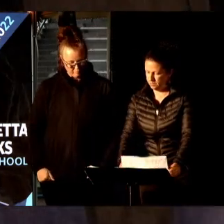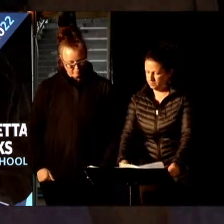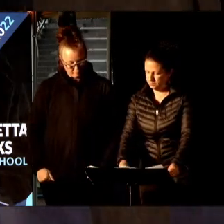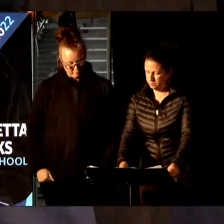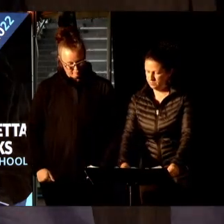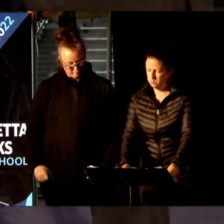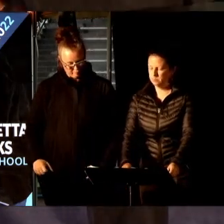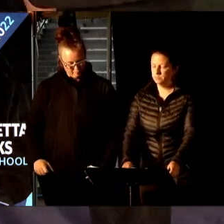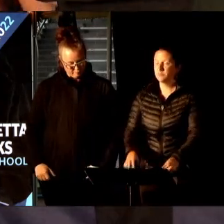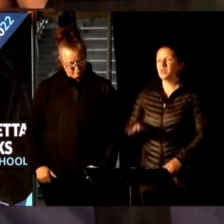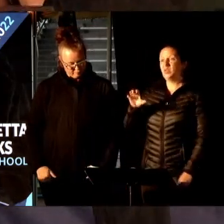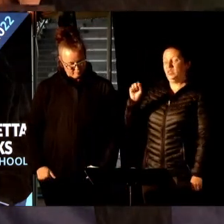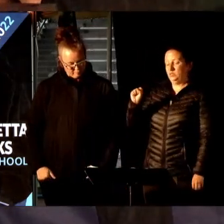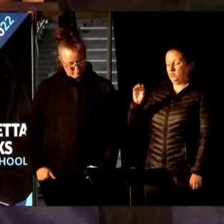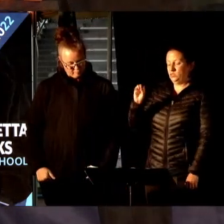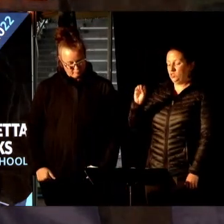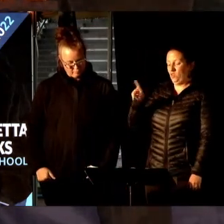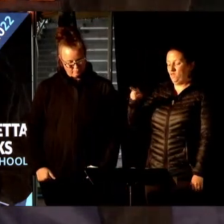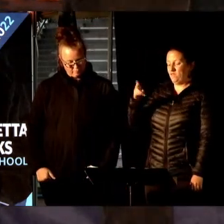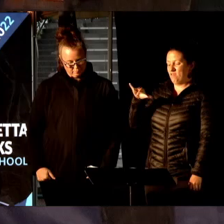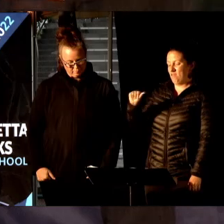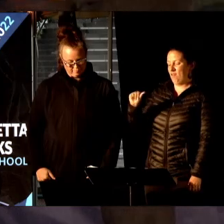And Sophia Sofci.